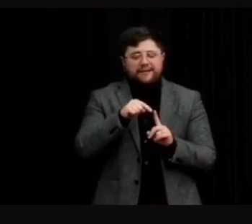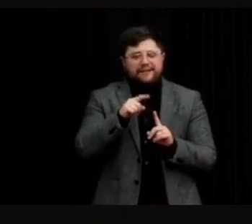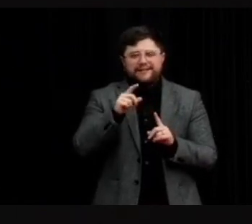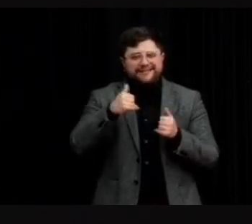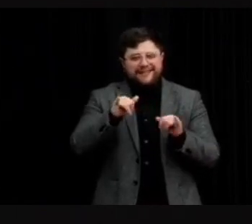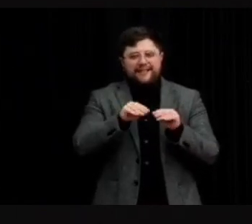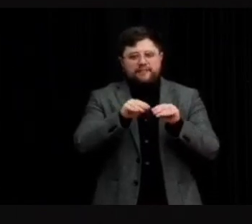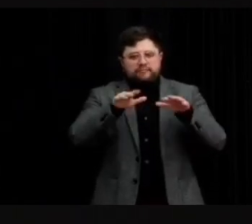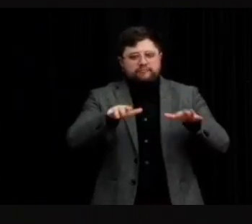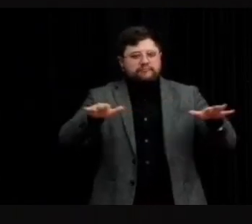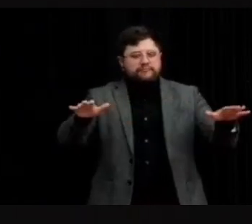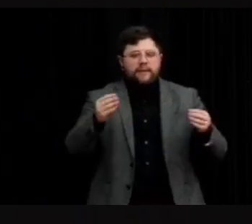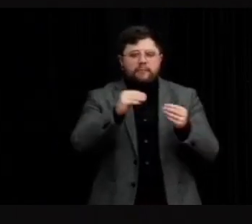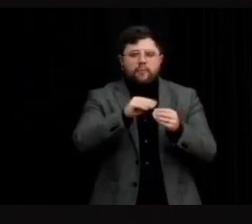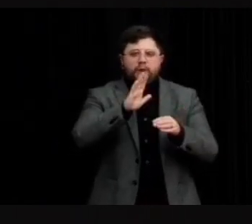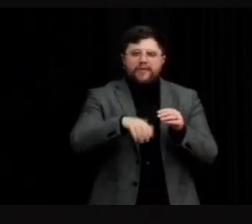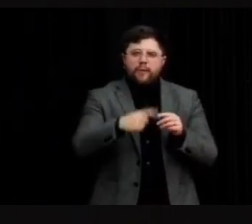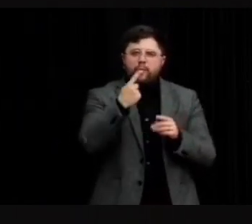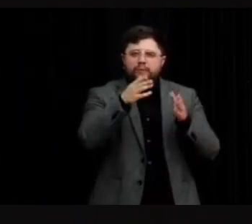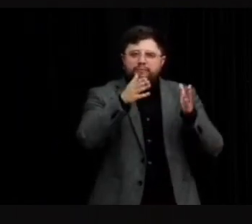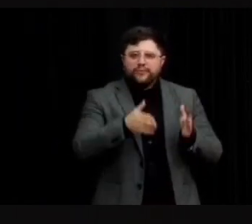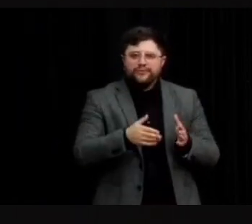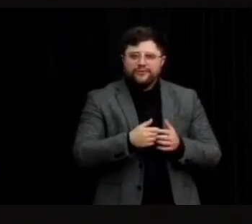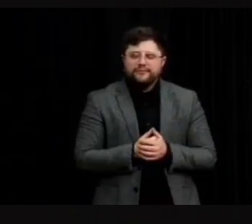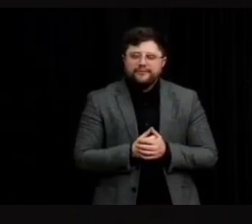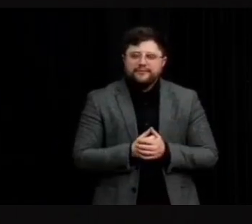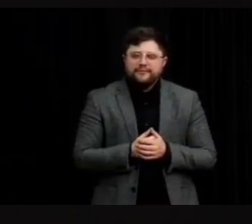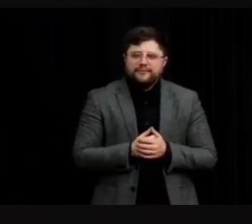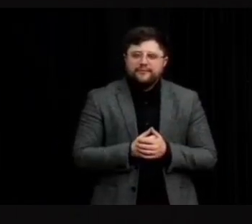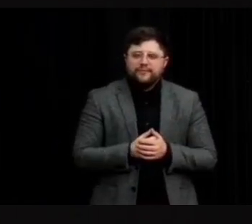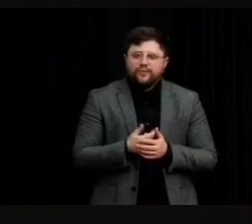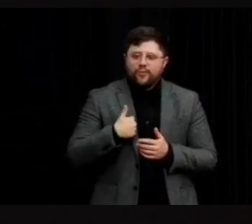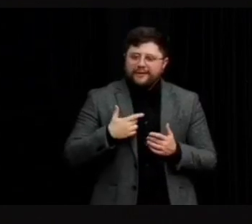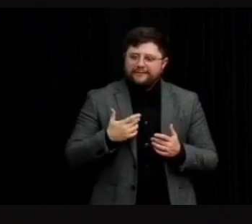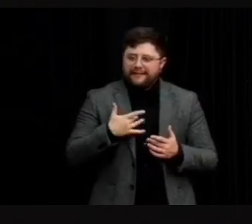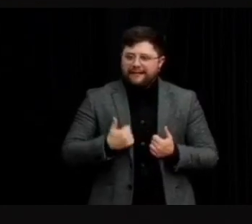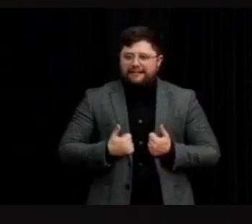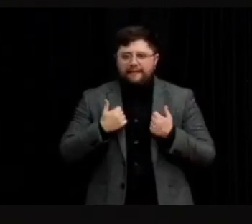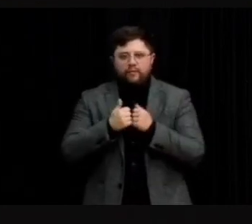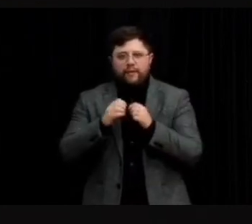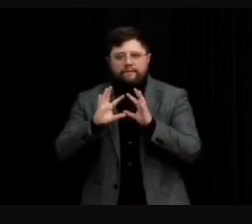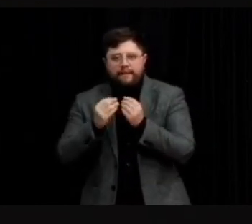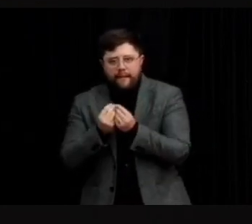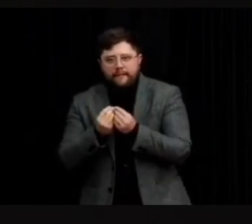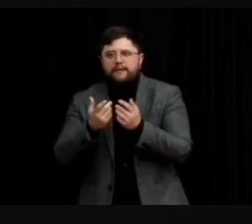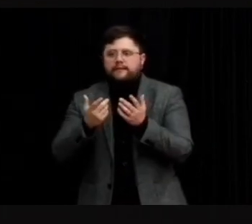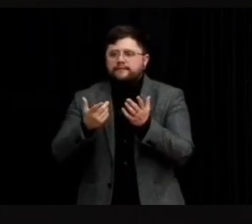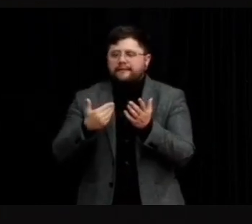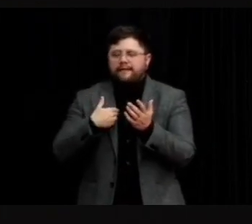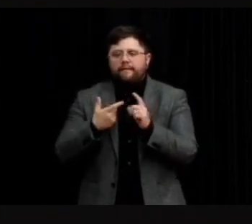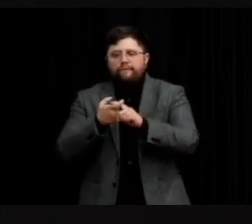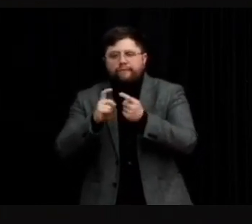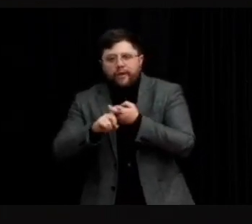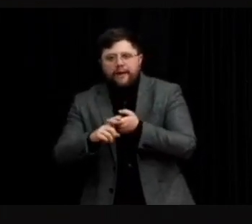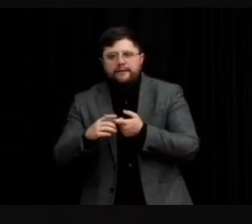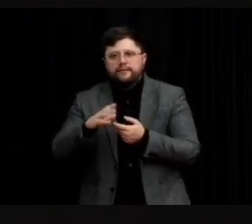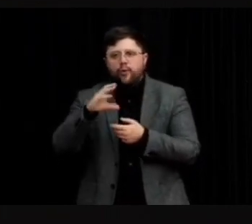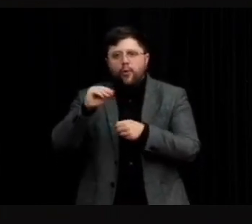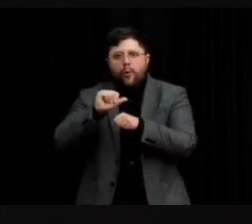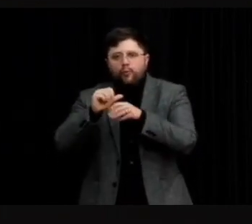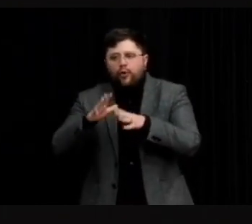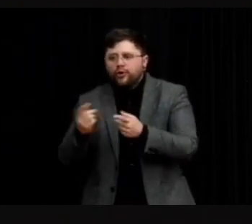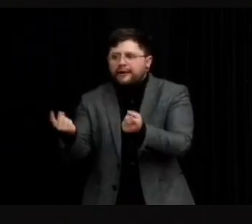it affects more than just a single person. We tend to live with our families, right, and we have our friends and coworkers